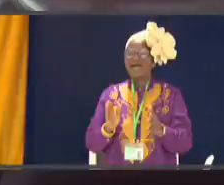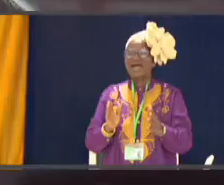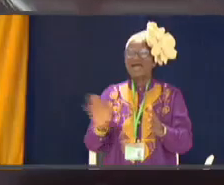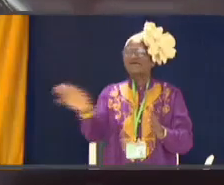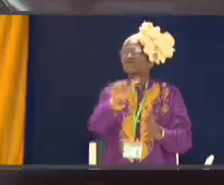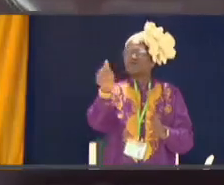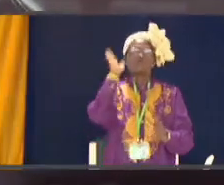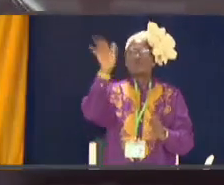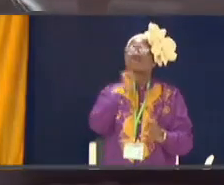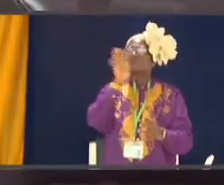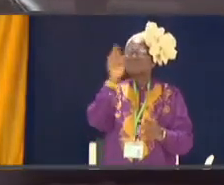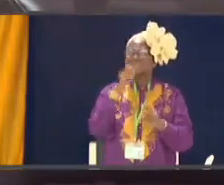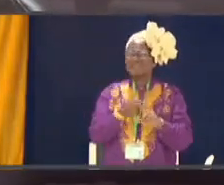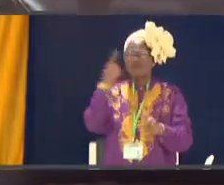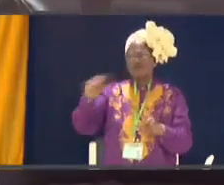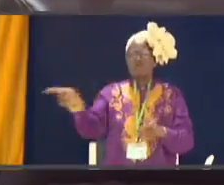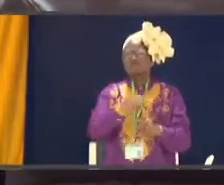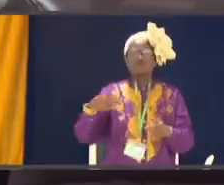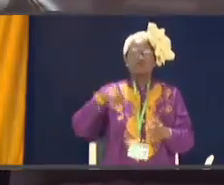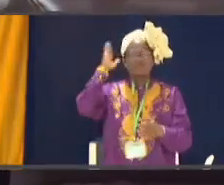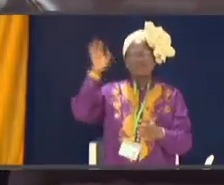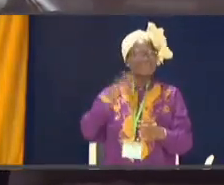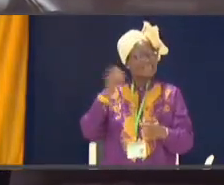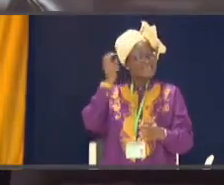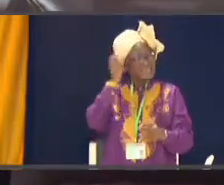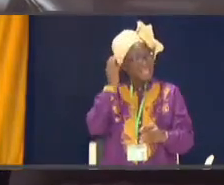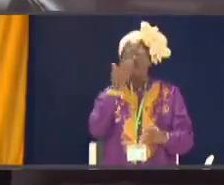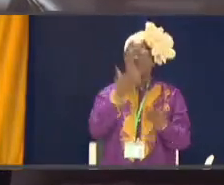o iroyin ayo la ma gbo si yin